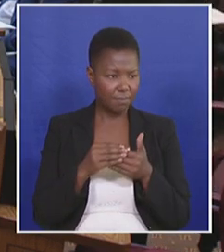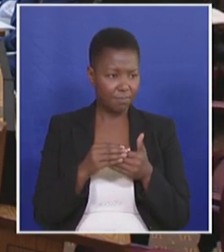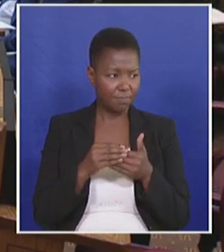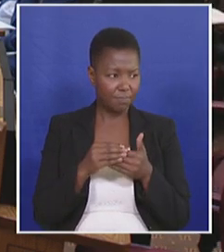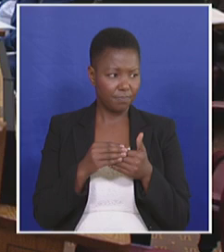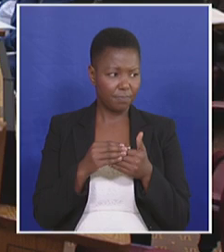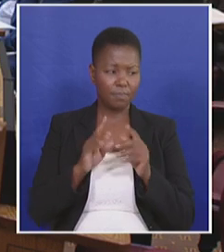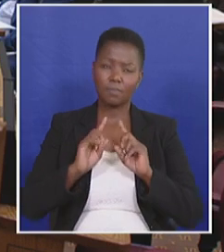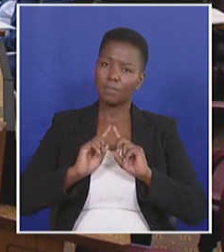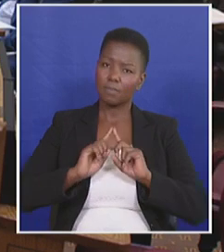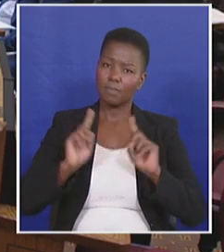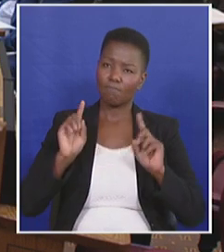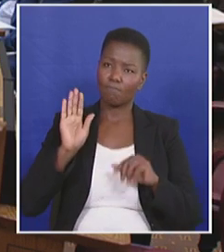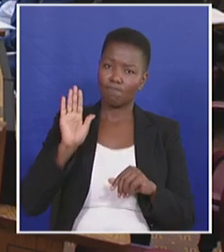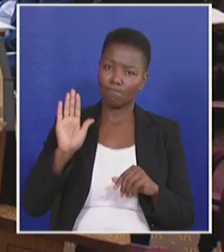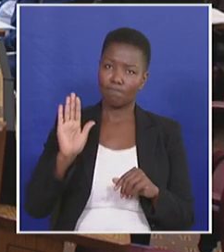This